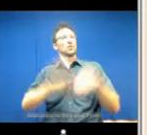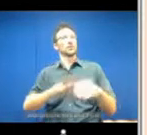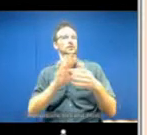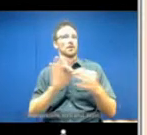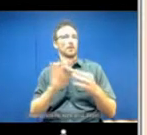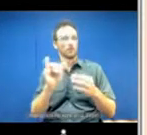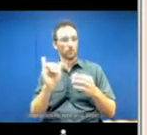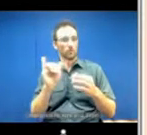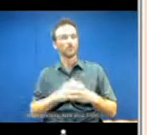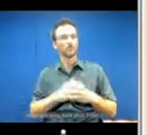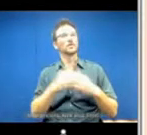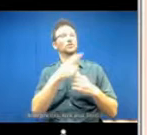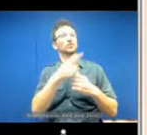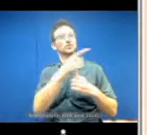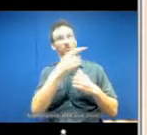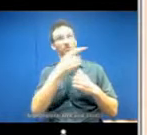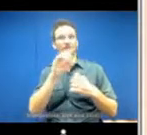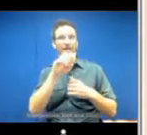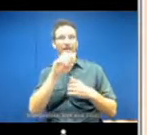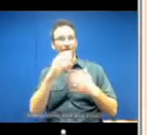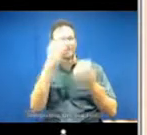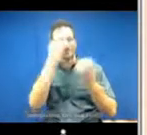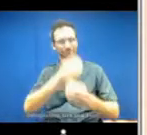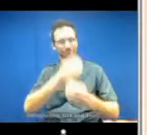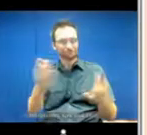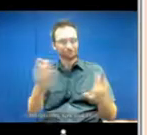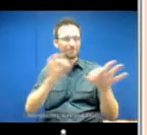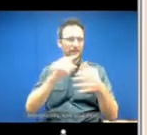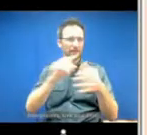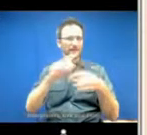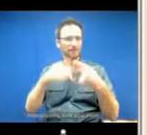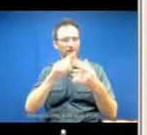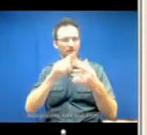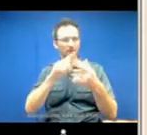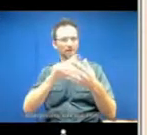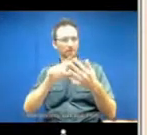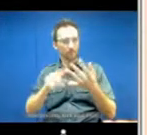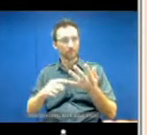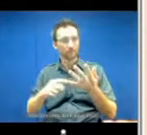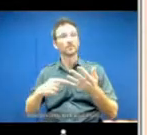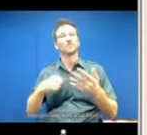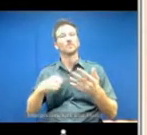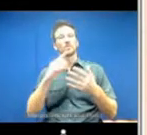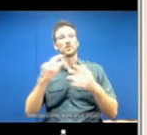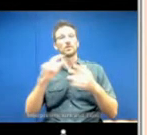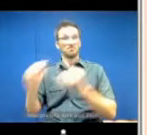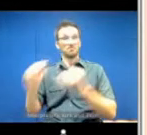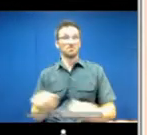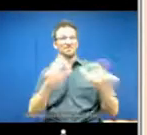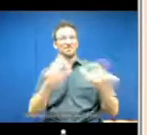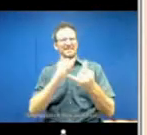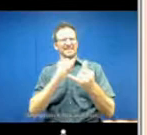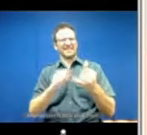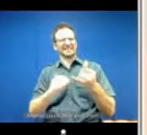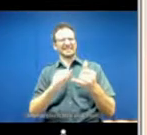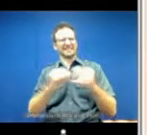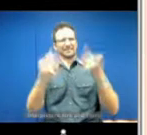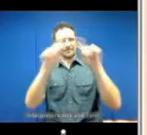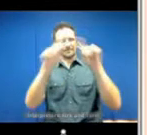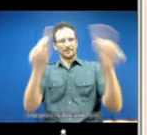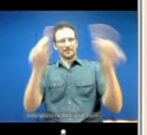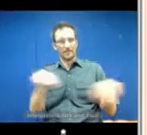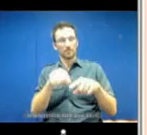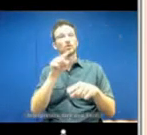give to you. So I'm going to show you just this final slide. If you are interested in more in-depth